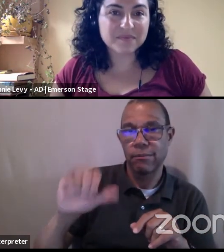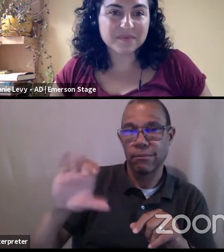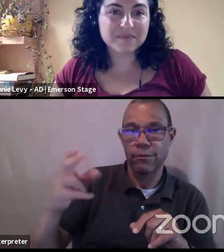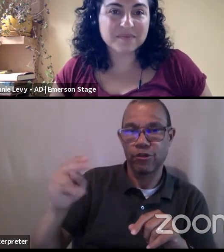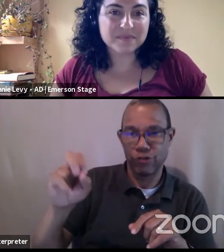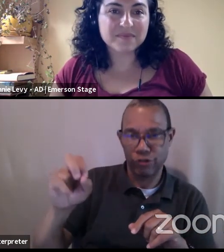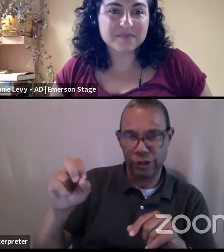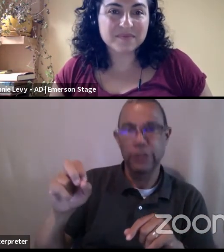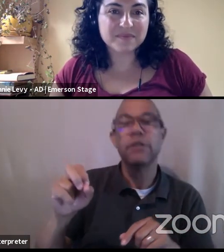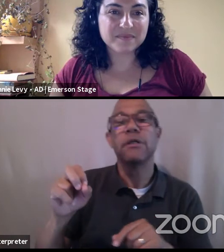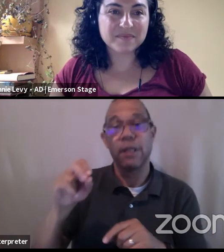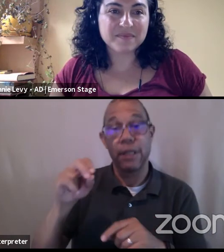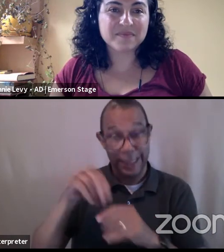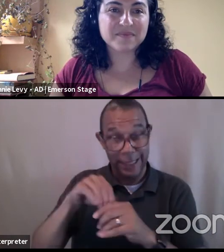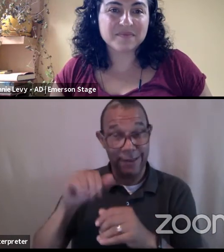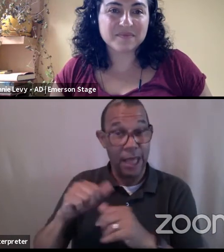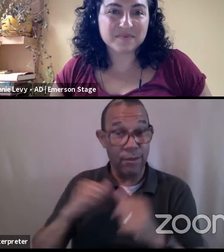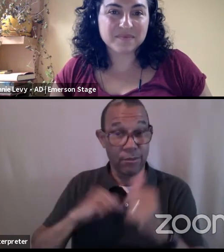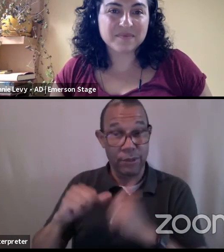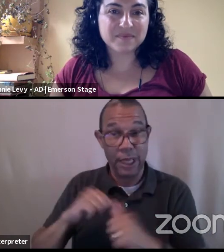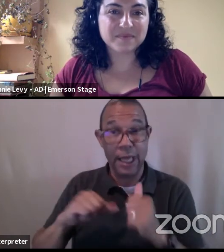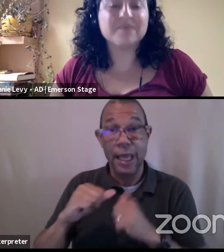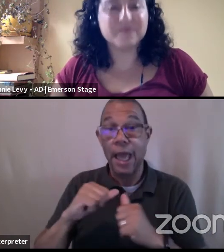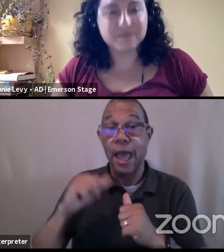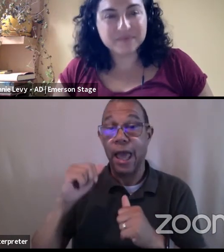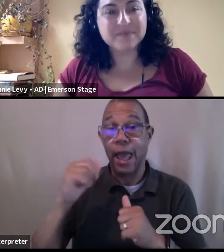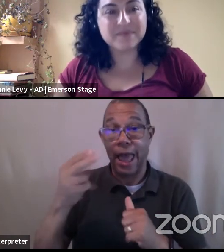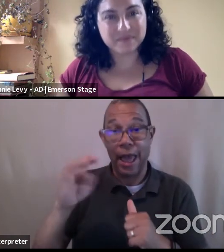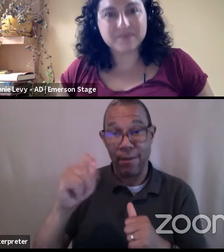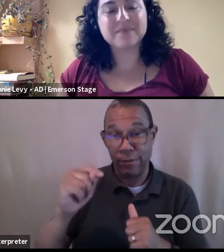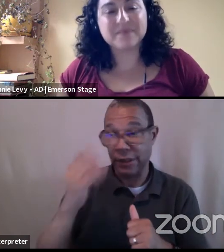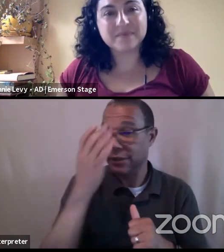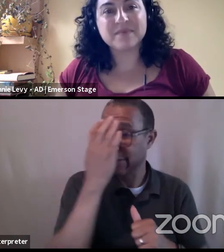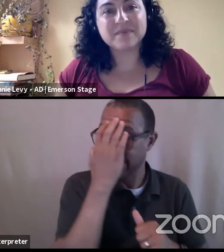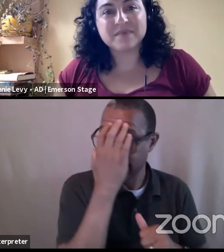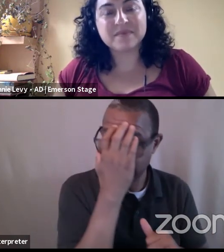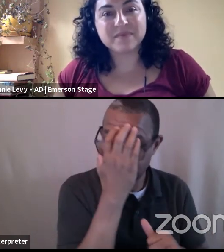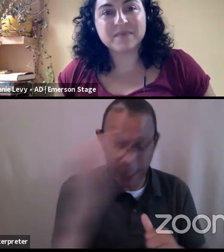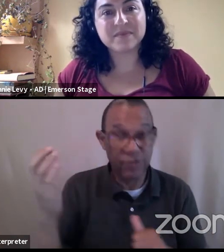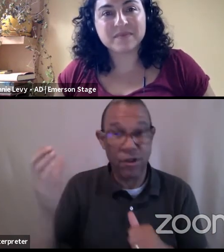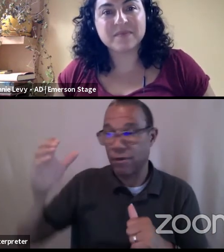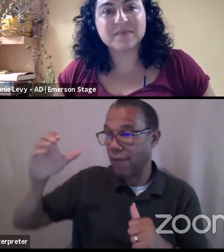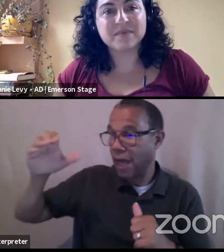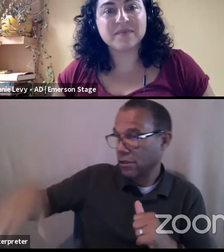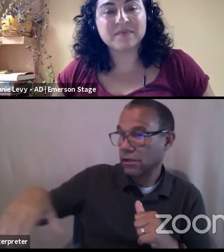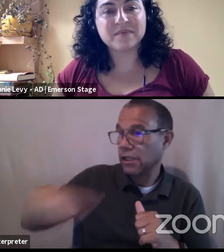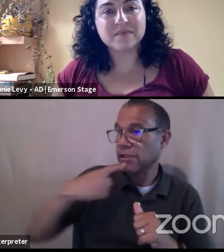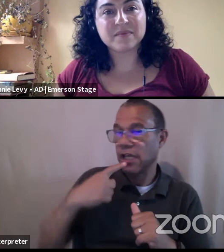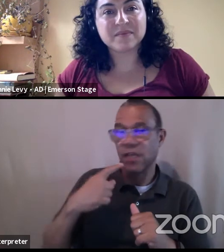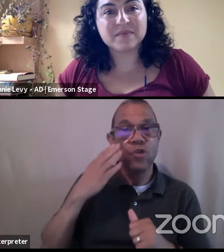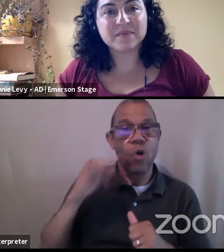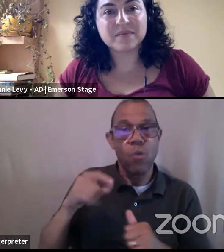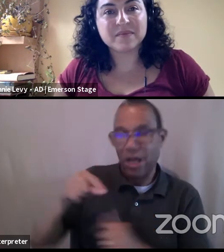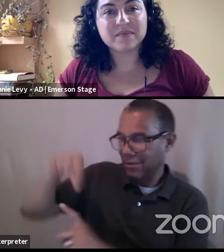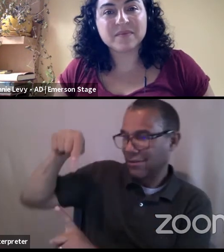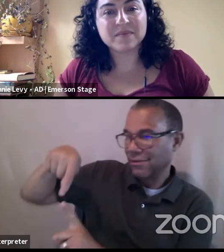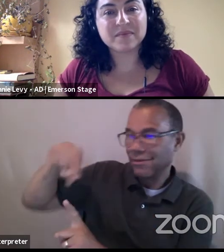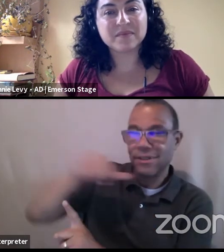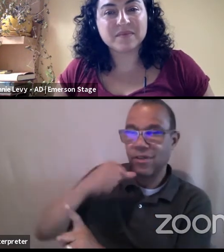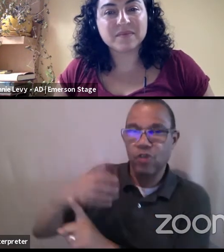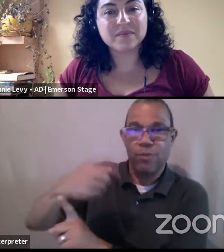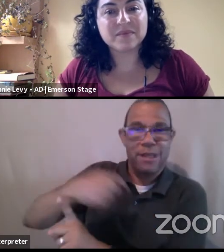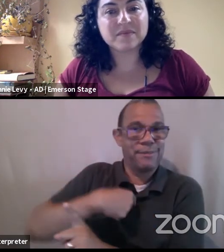what hamlet does no longer expresses me and i think i think